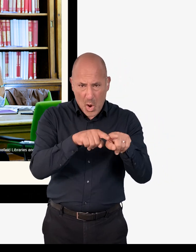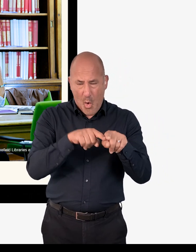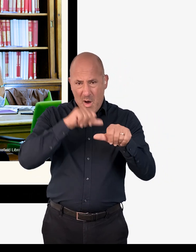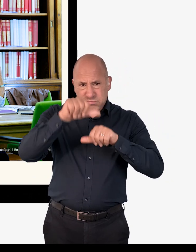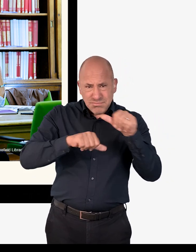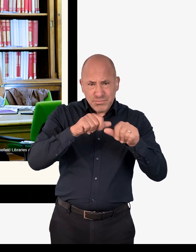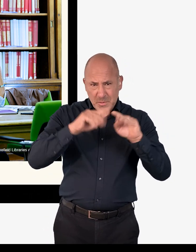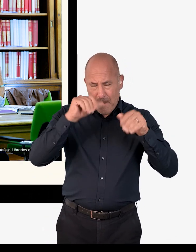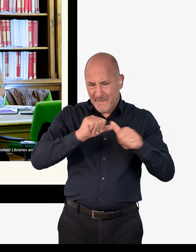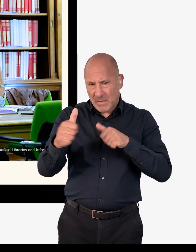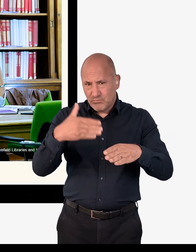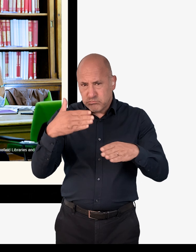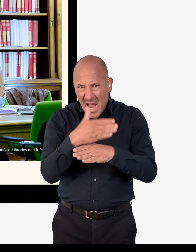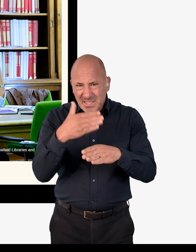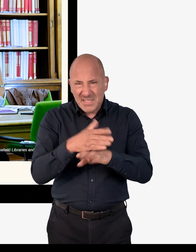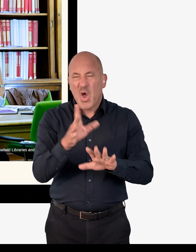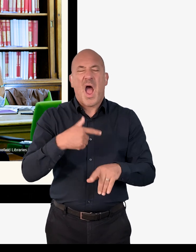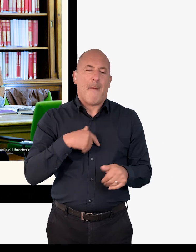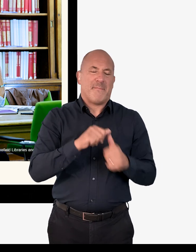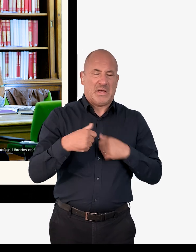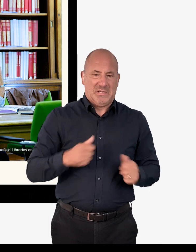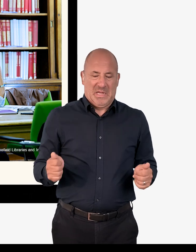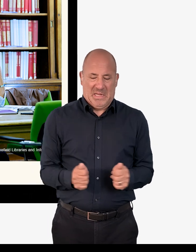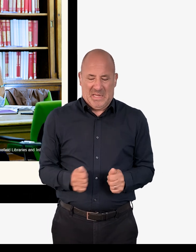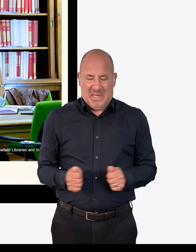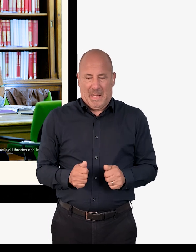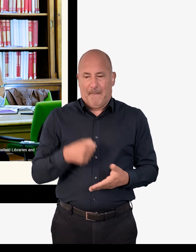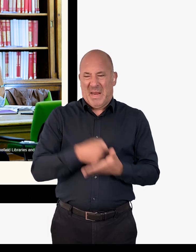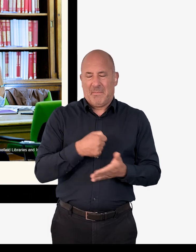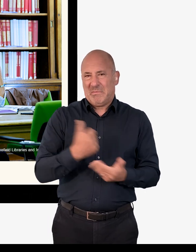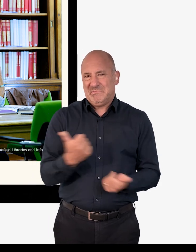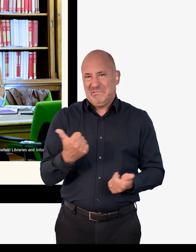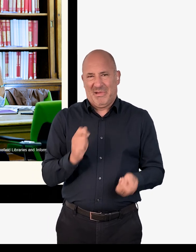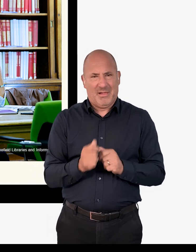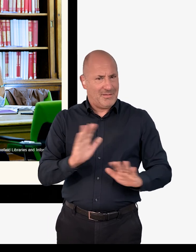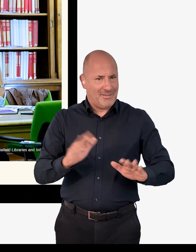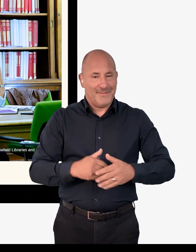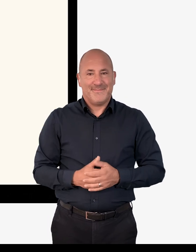on best practice, not just minimum requirements.